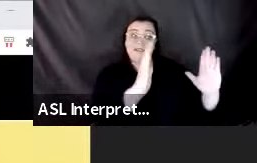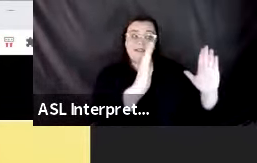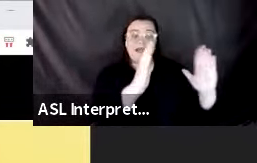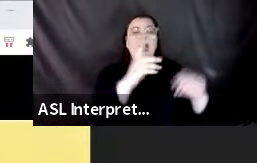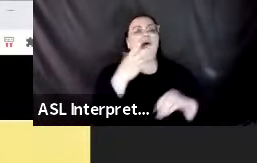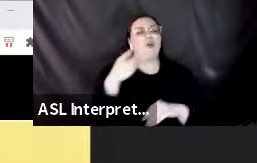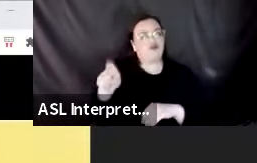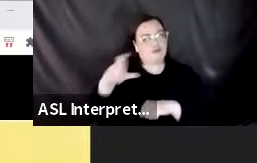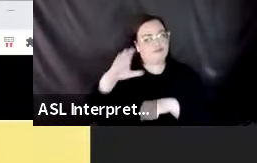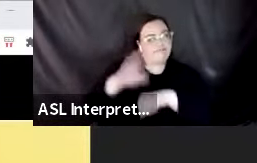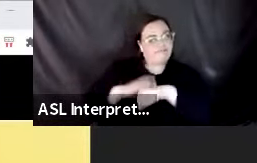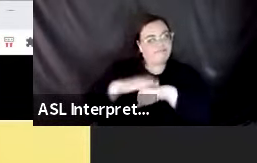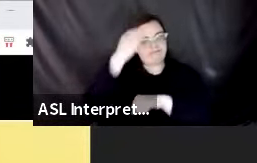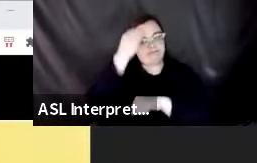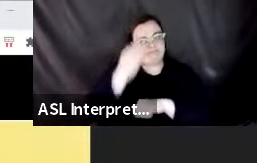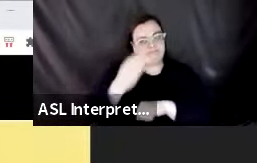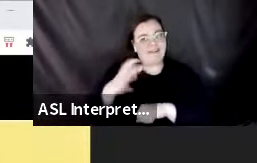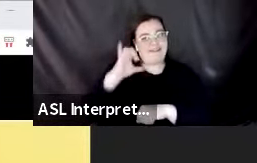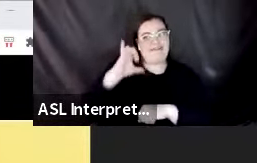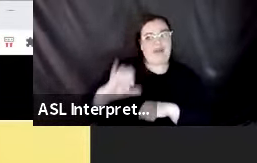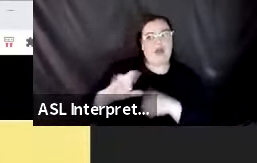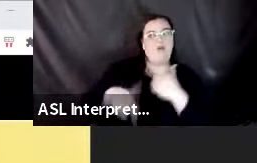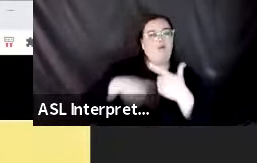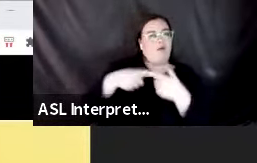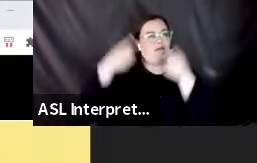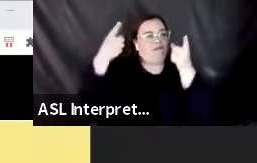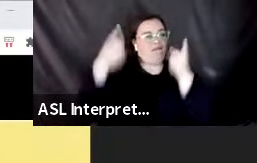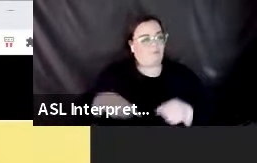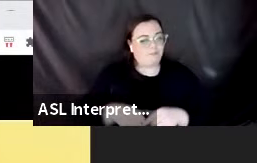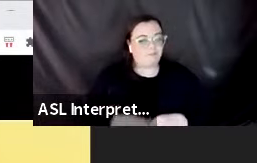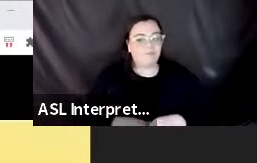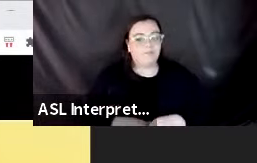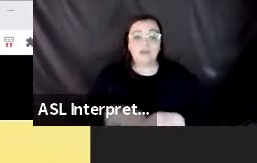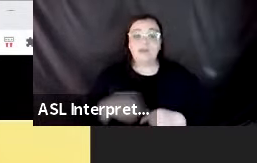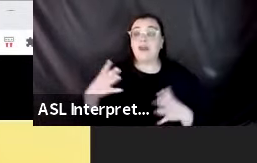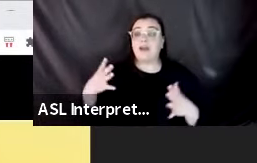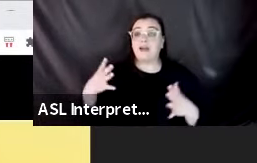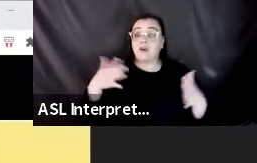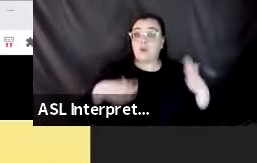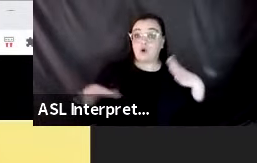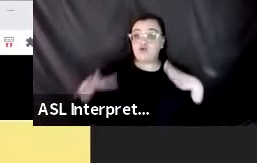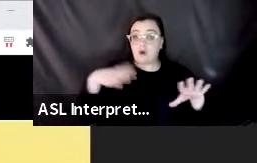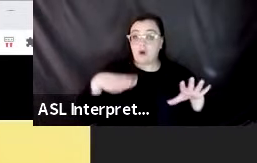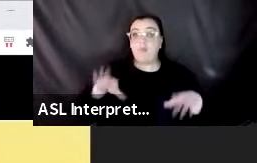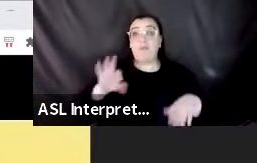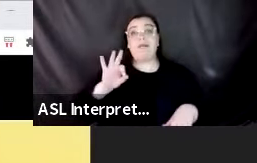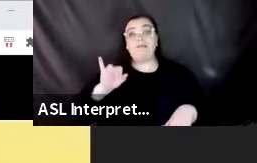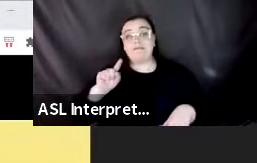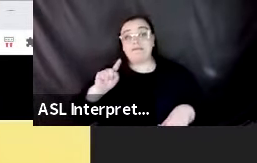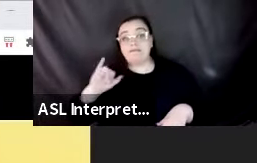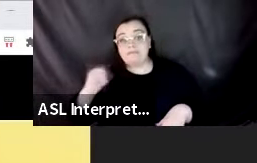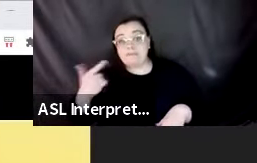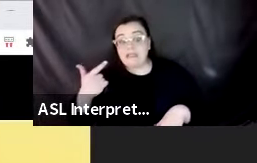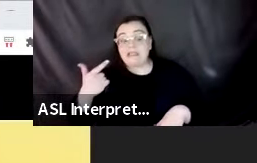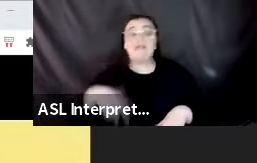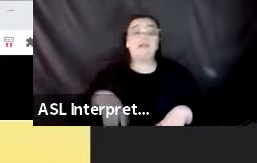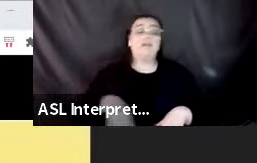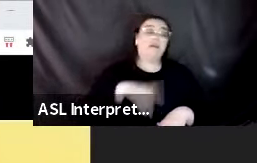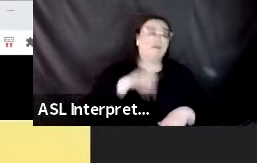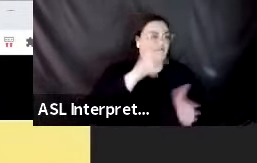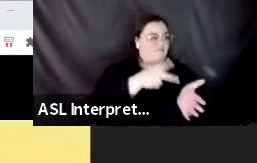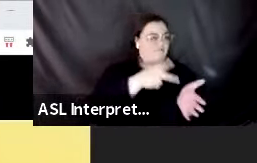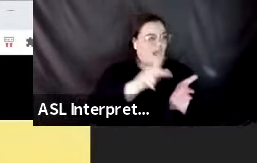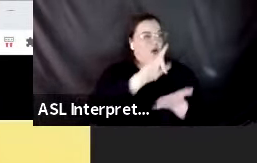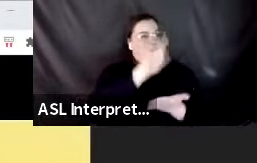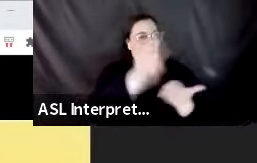non-deductible meal when it's happening. For fittings and wardrobe, fittings are paid in 1 hour units with